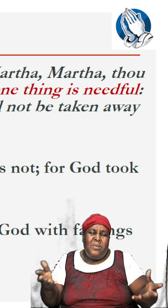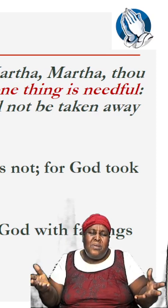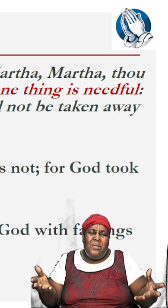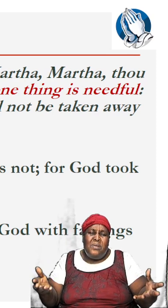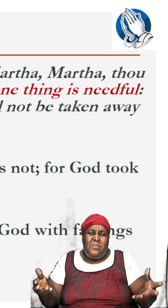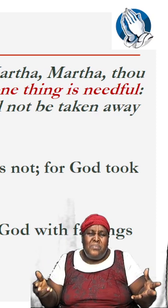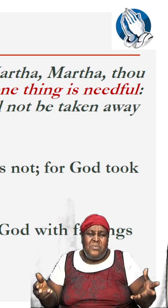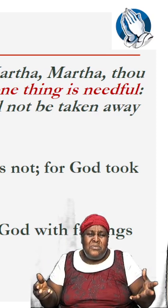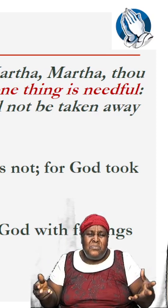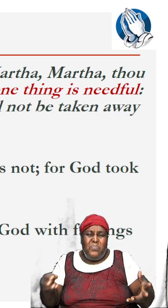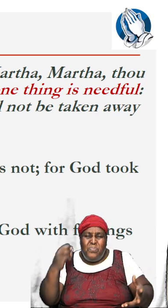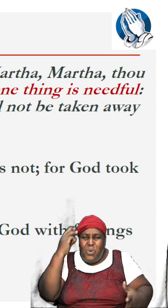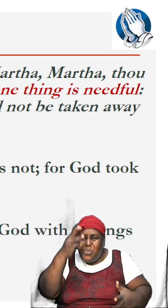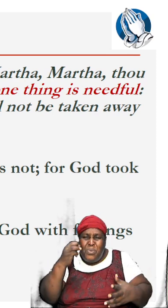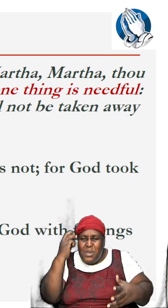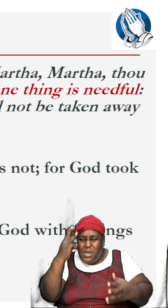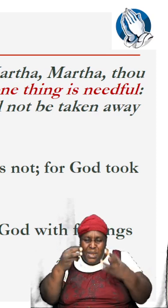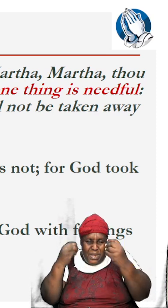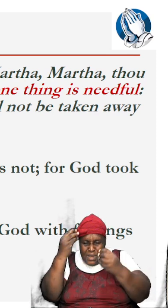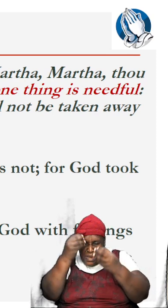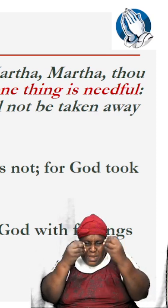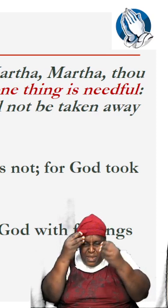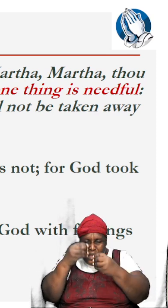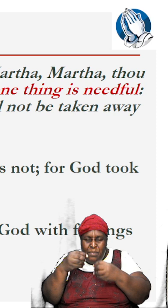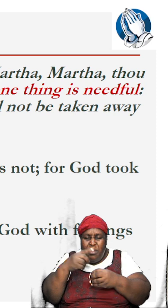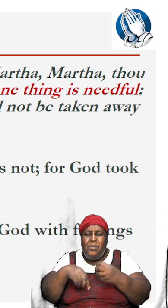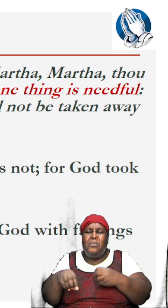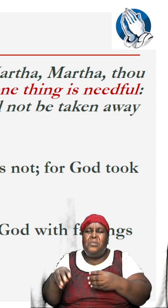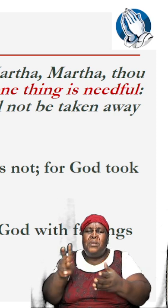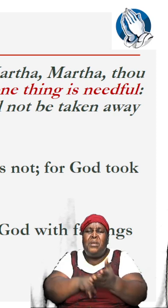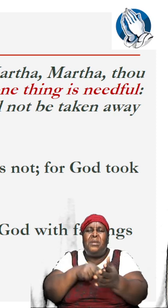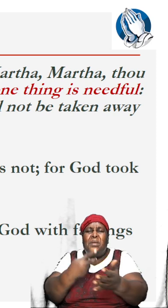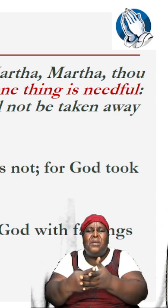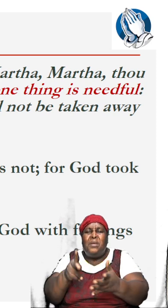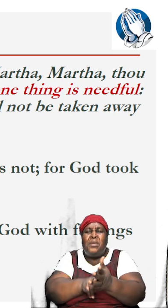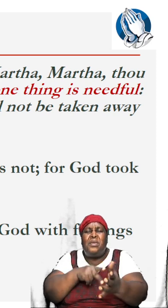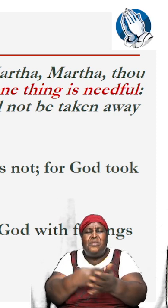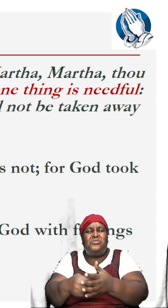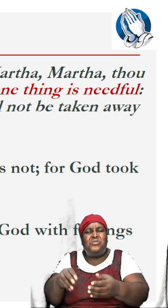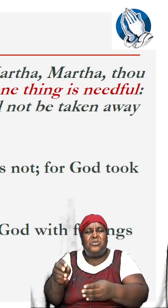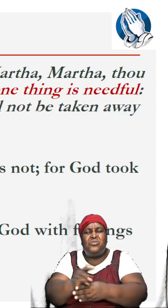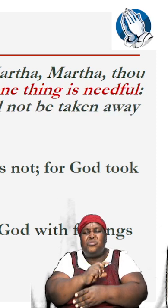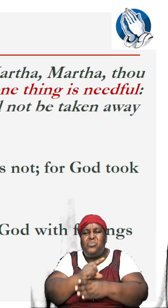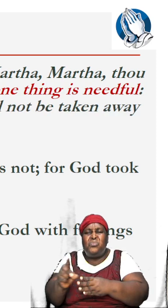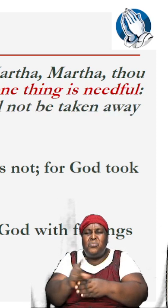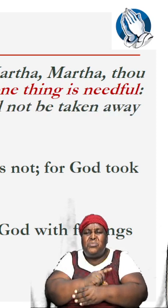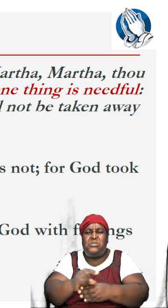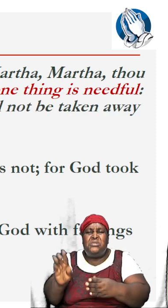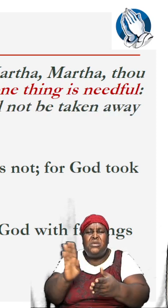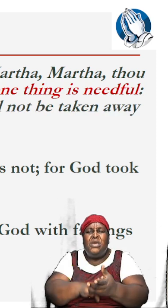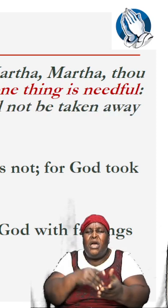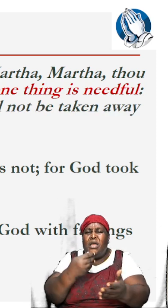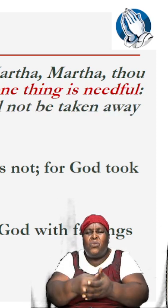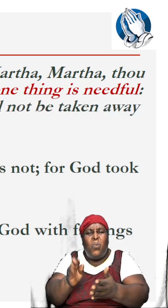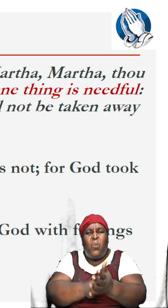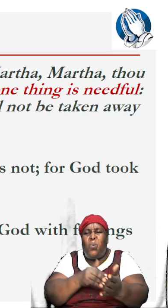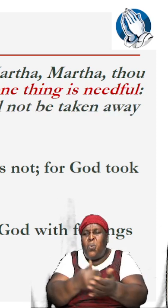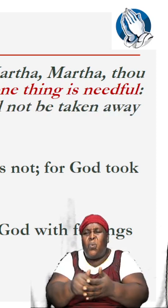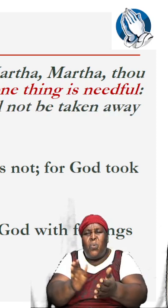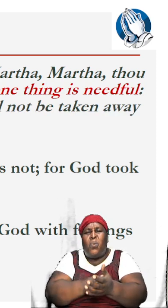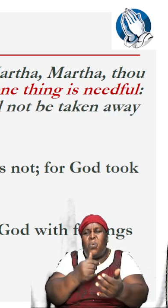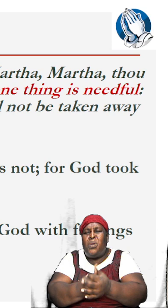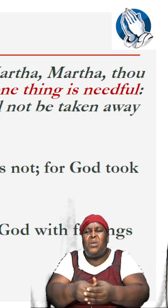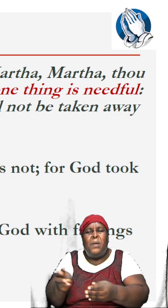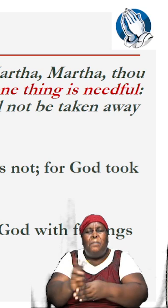know, she was busy taking care of the kitchen duties and taking care of the food and making sure that this is operating and this is doing. She was